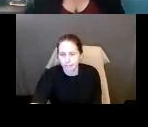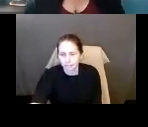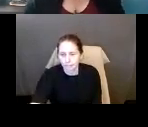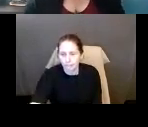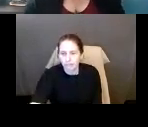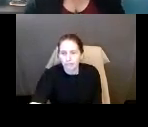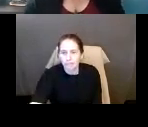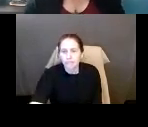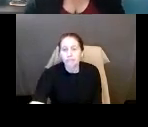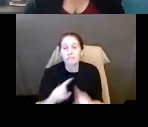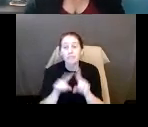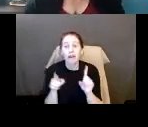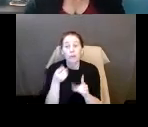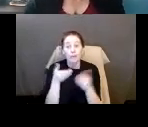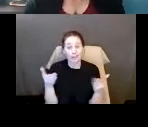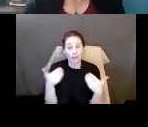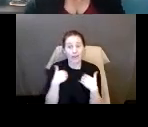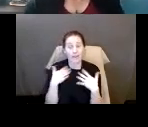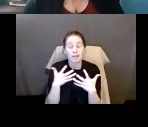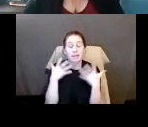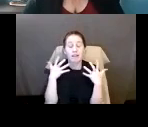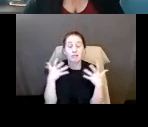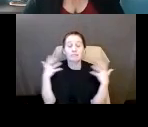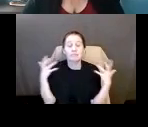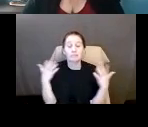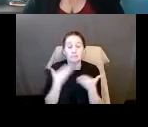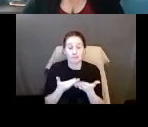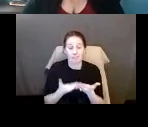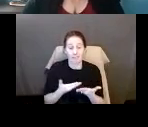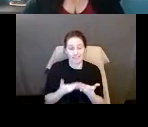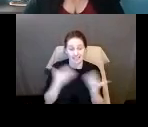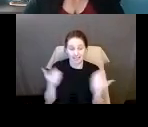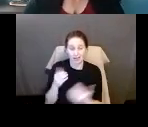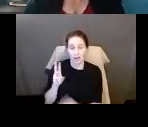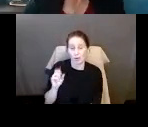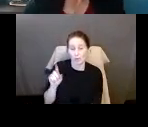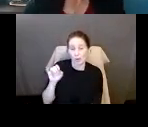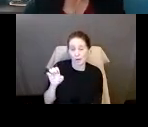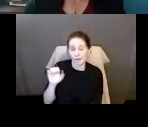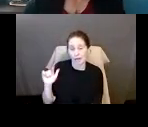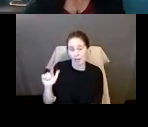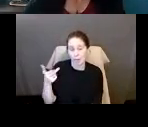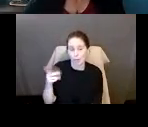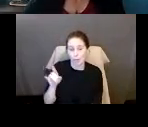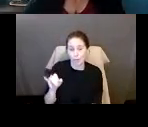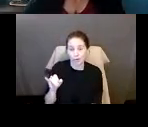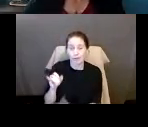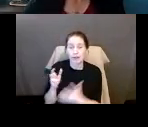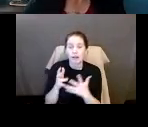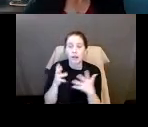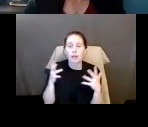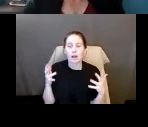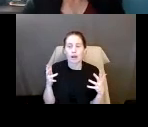But the one thing that we do have lots and lots of evidence for at Wadi el-Hudi is a substantial presence